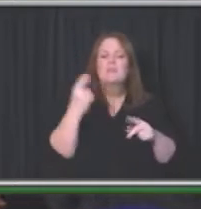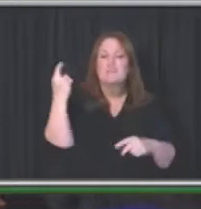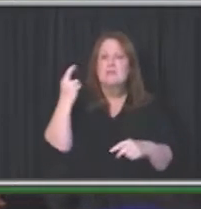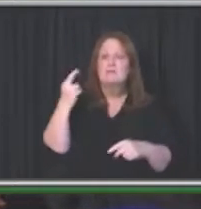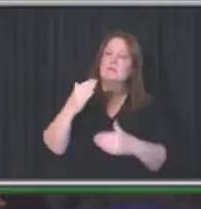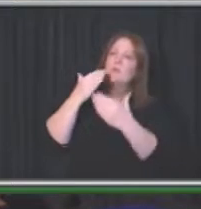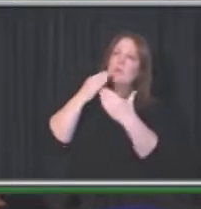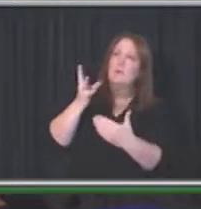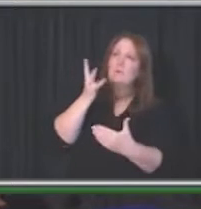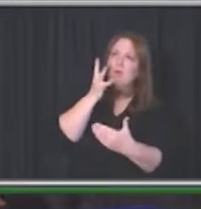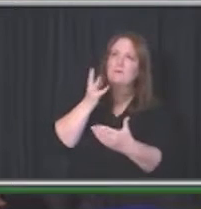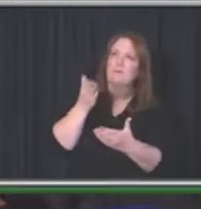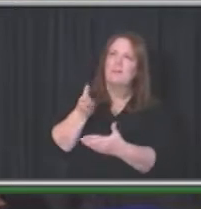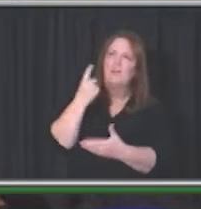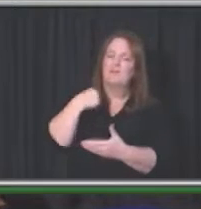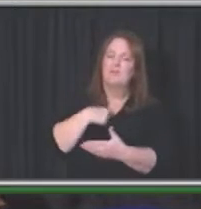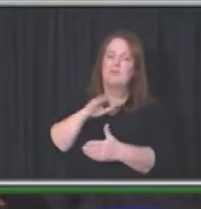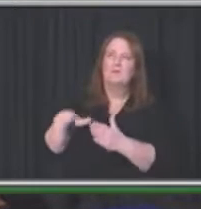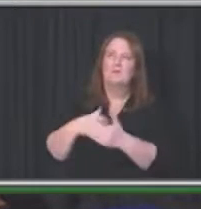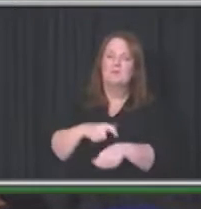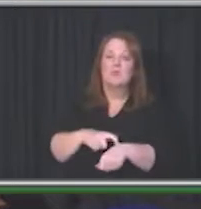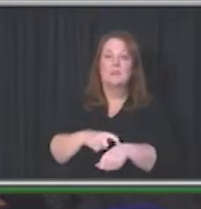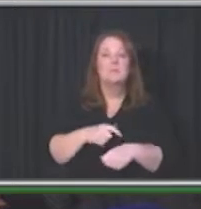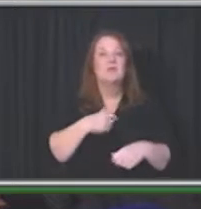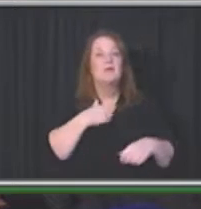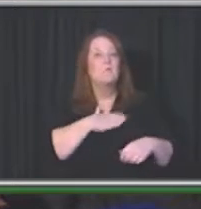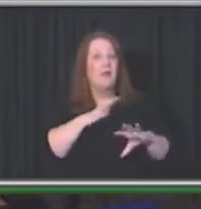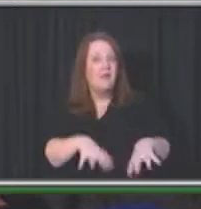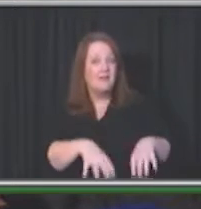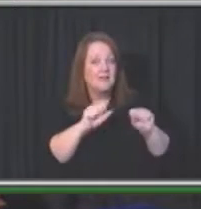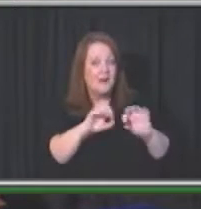it all. I'd like to thank my family that adopted me,